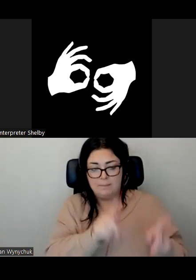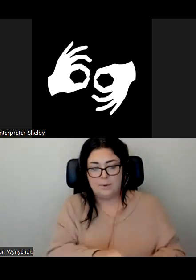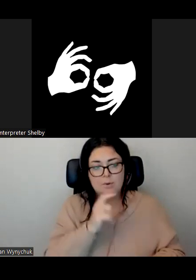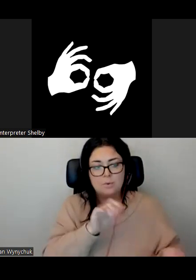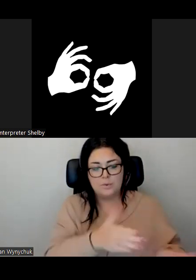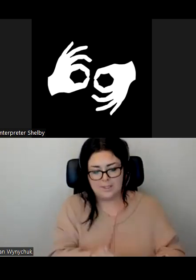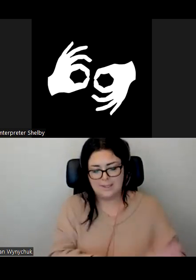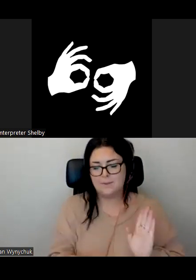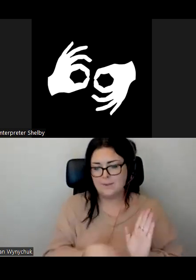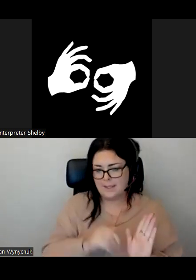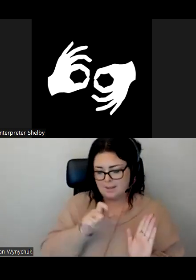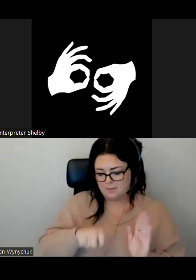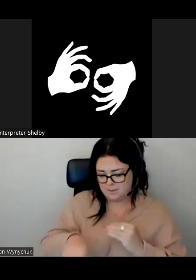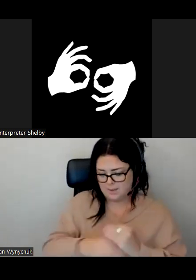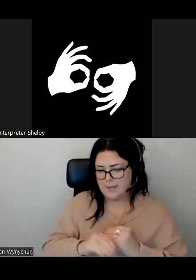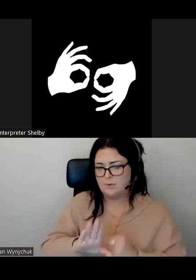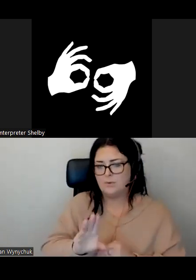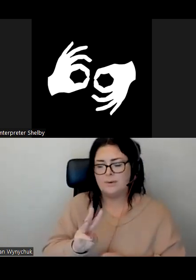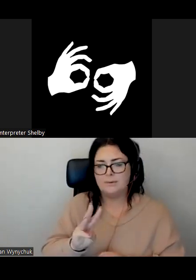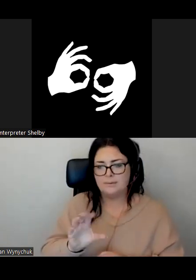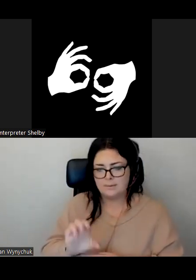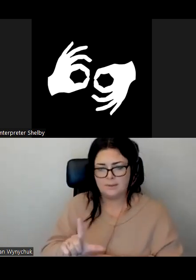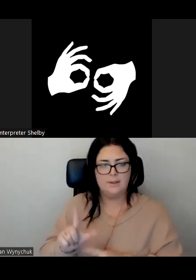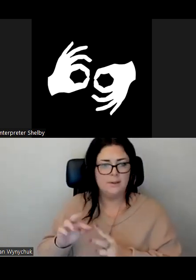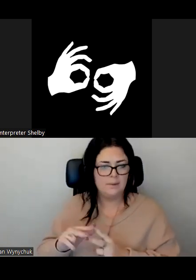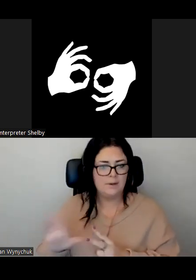make provision for your common law partner.